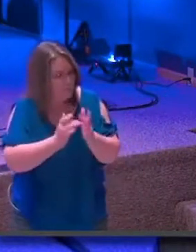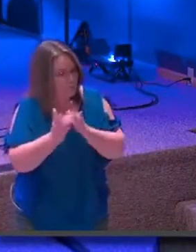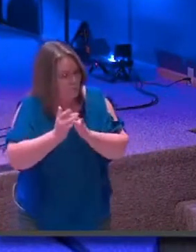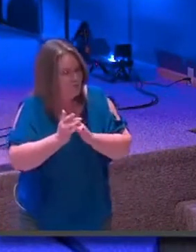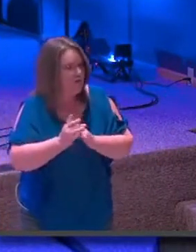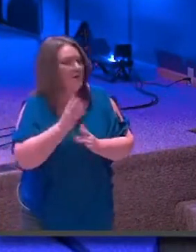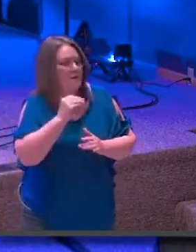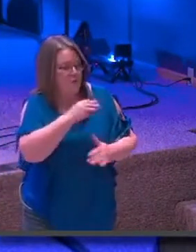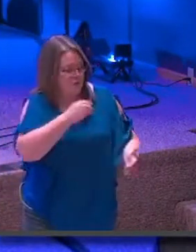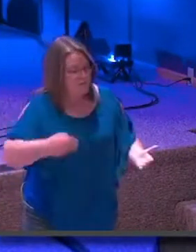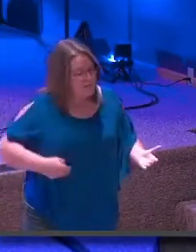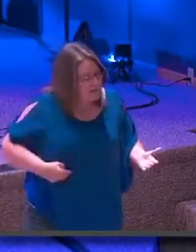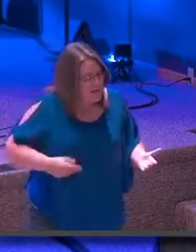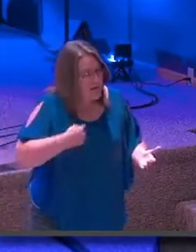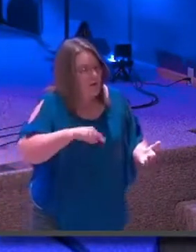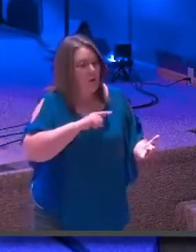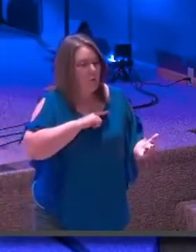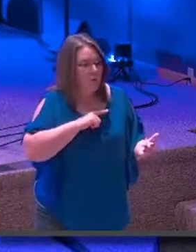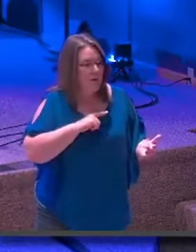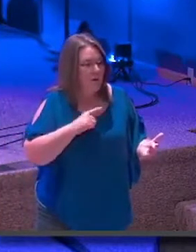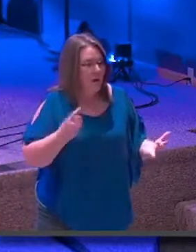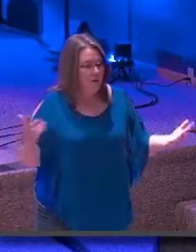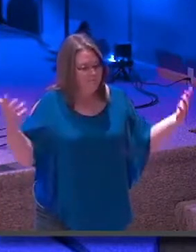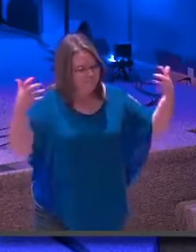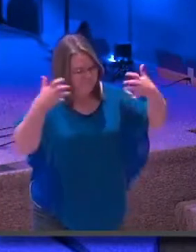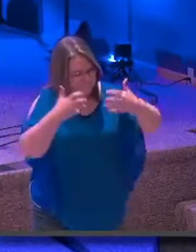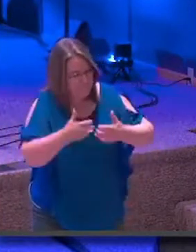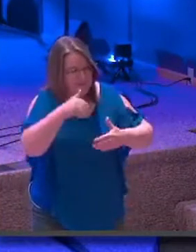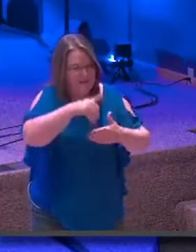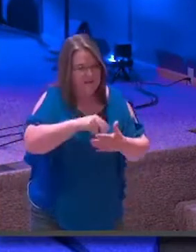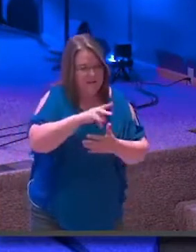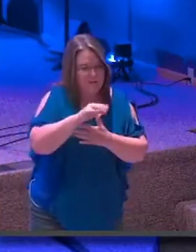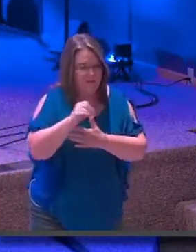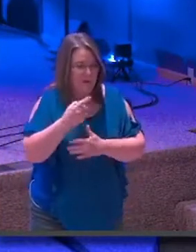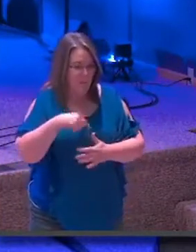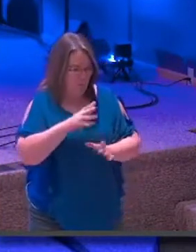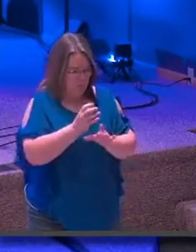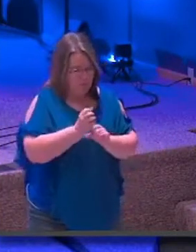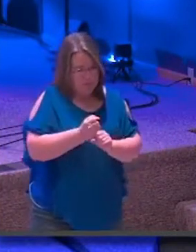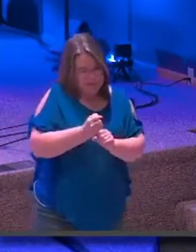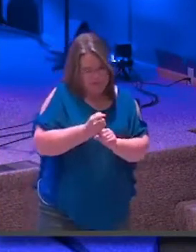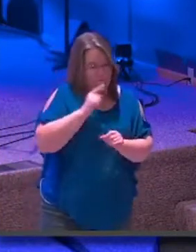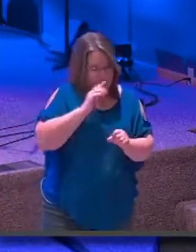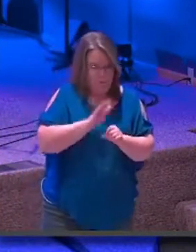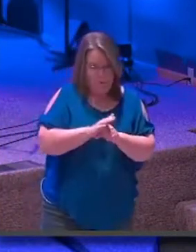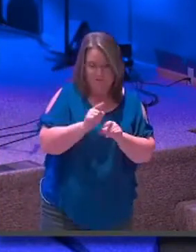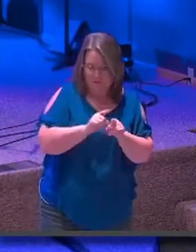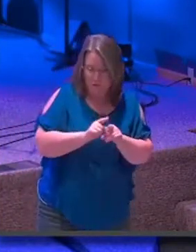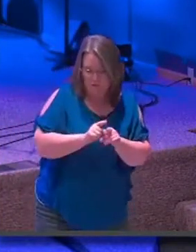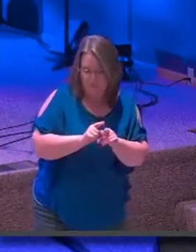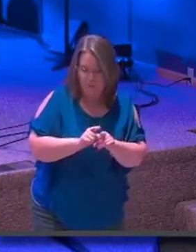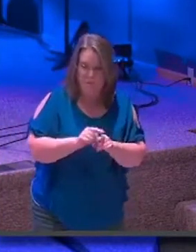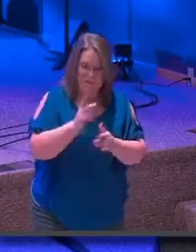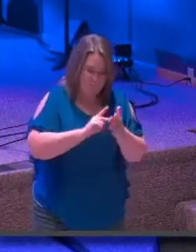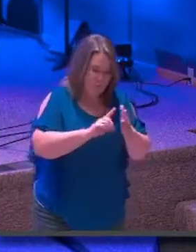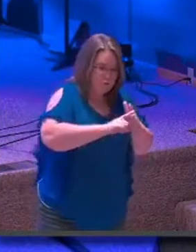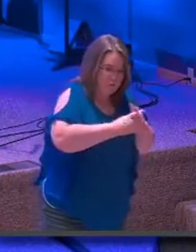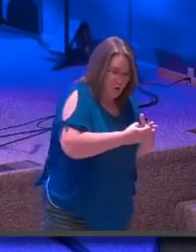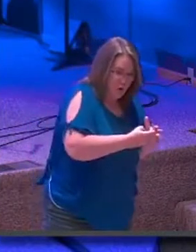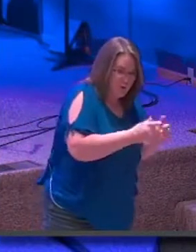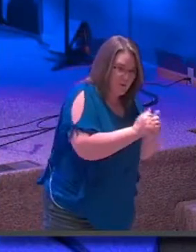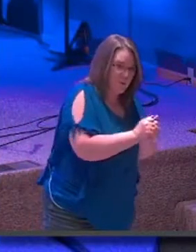Messiah, we are grafted into that vine where we are the recipients of those promises. So Paul started with the